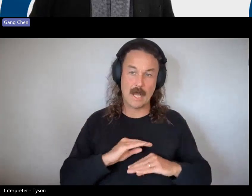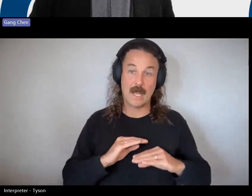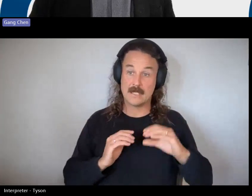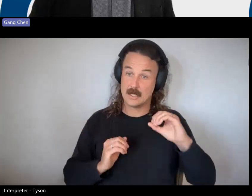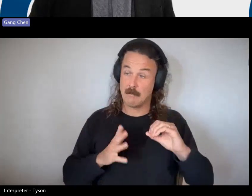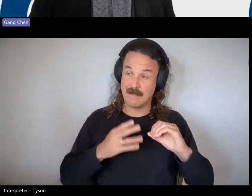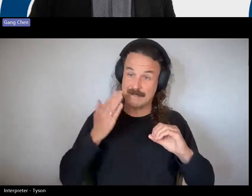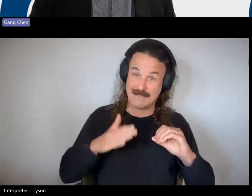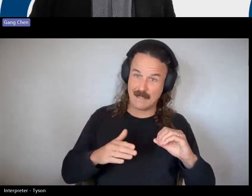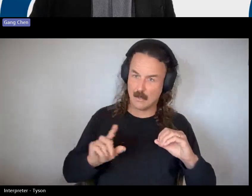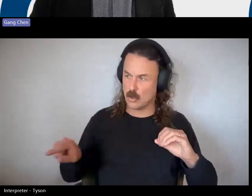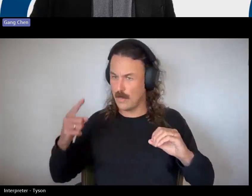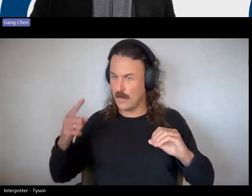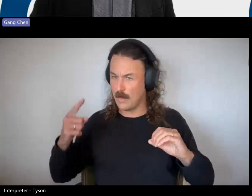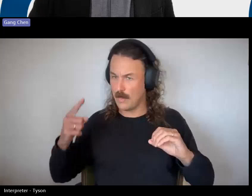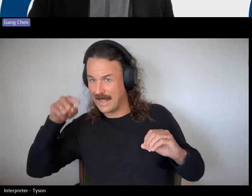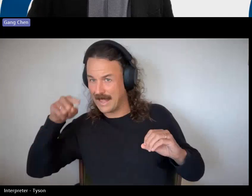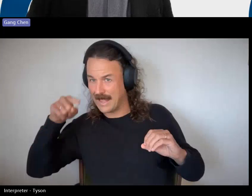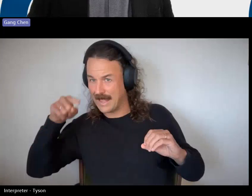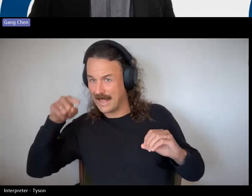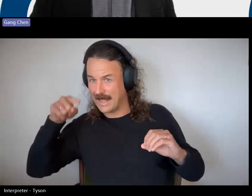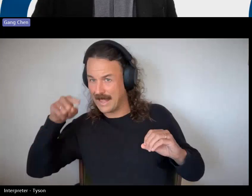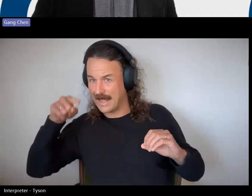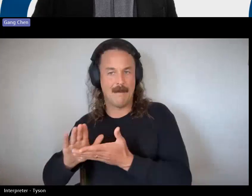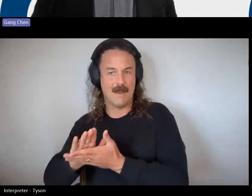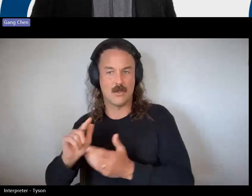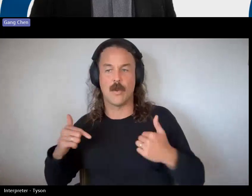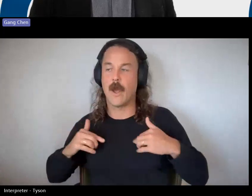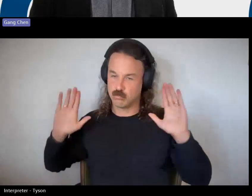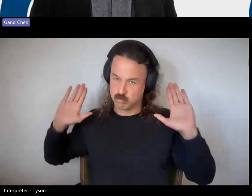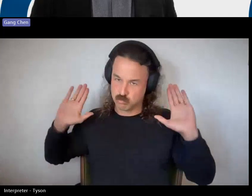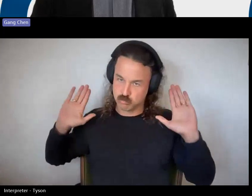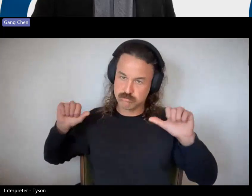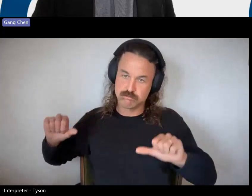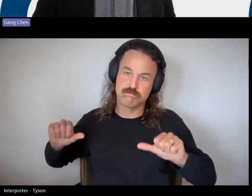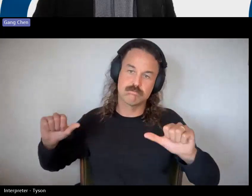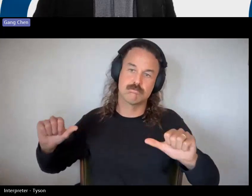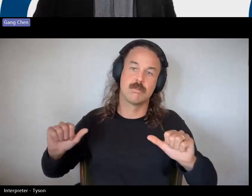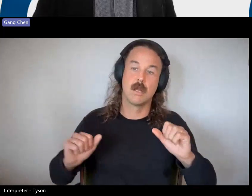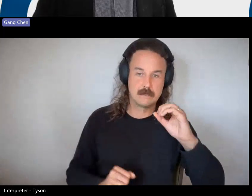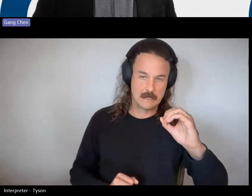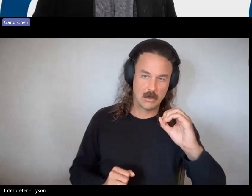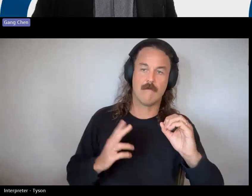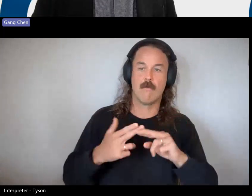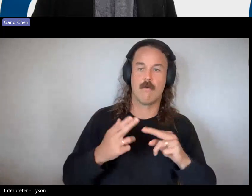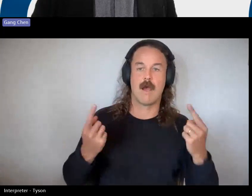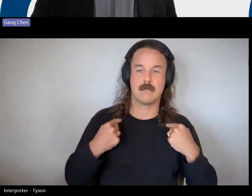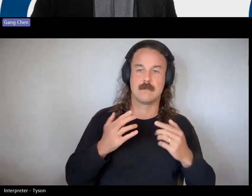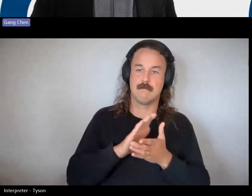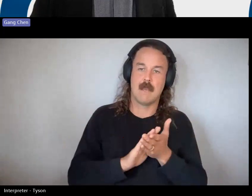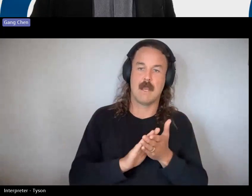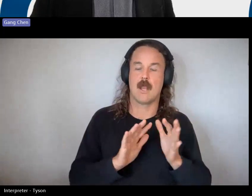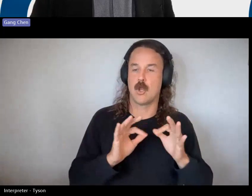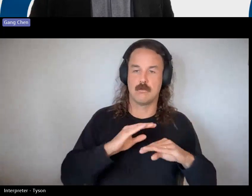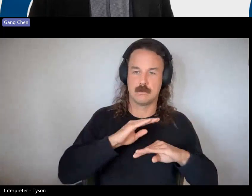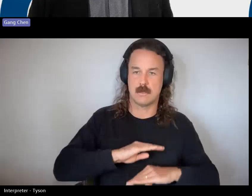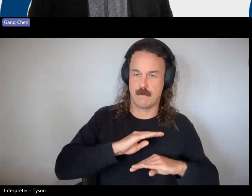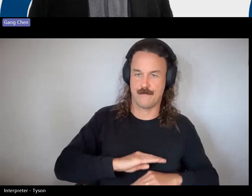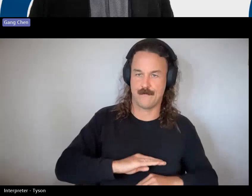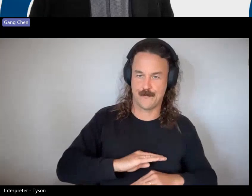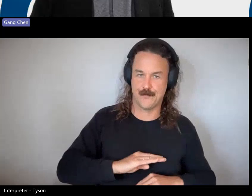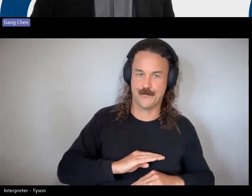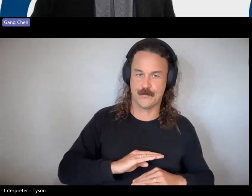not including that. So please bear in mind, this will be the key difference. But if you're looking at broadly on